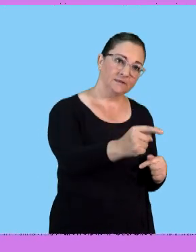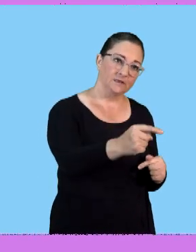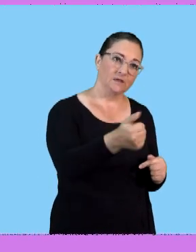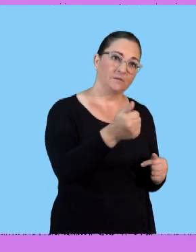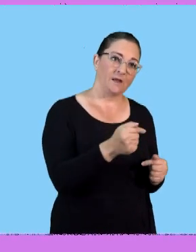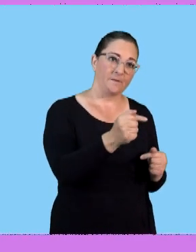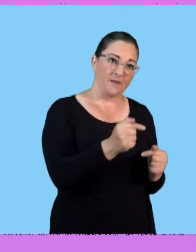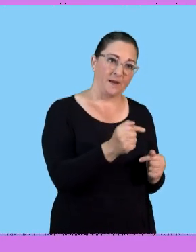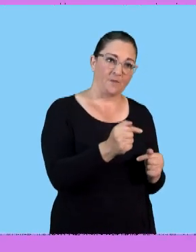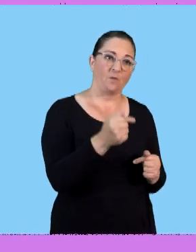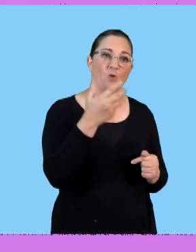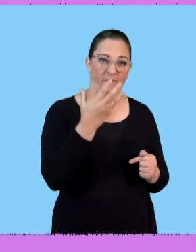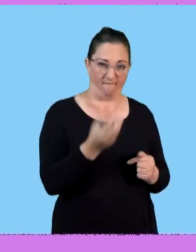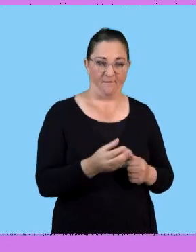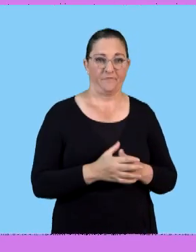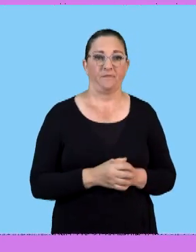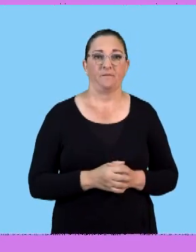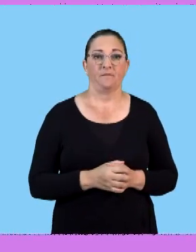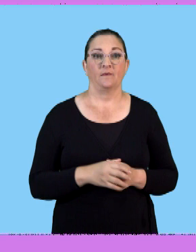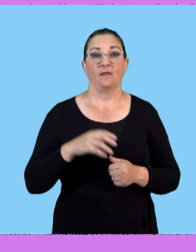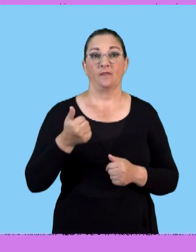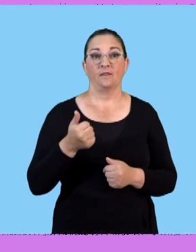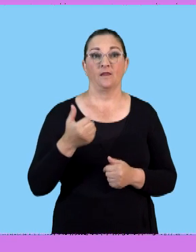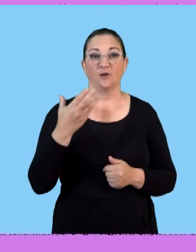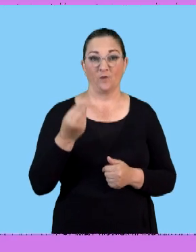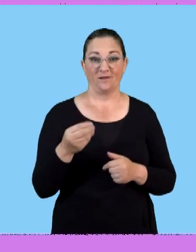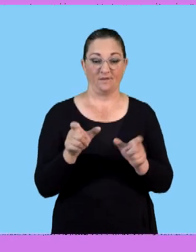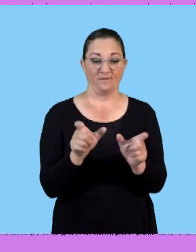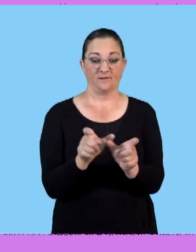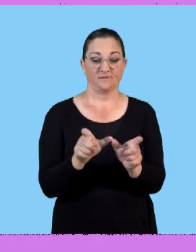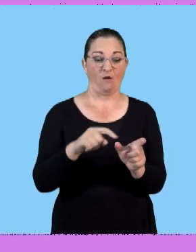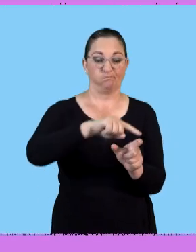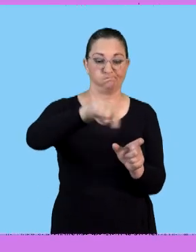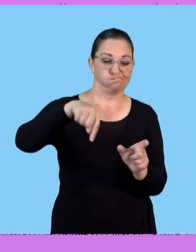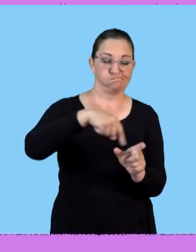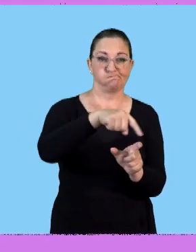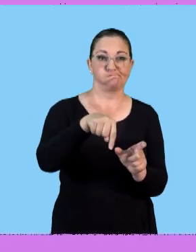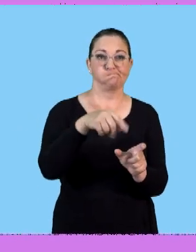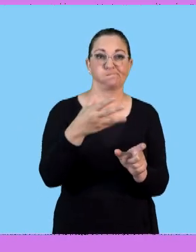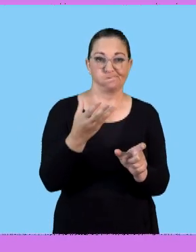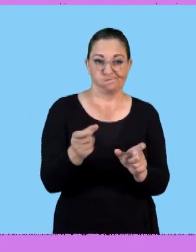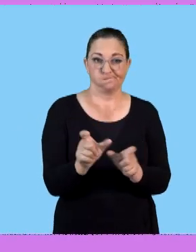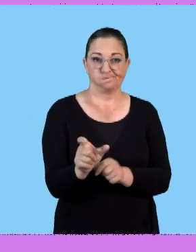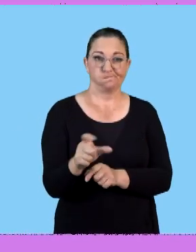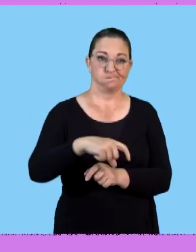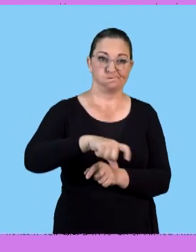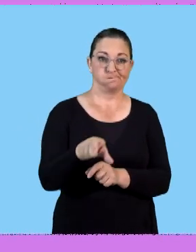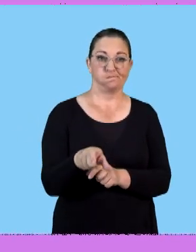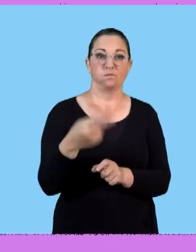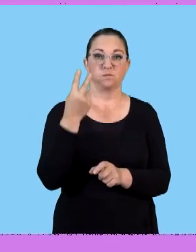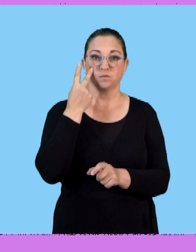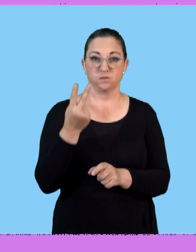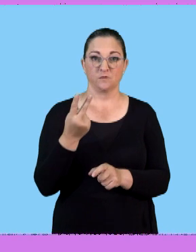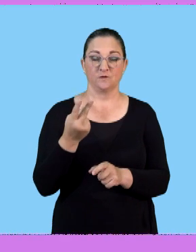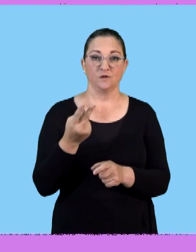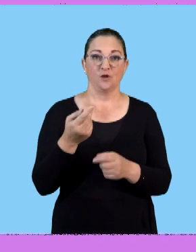a minimum length. Then we have the radius there of the center circle, and then we have our goal post, as we